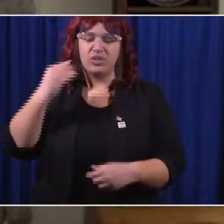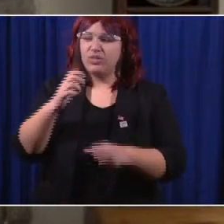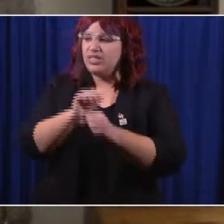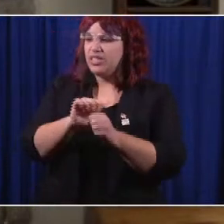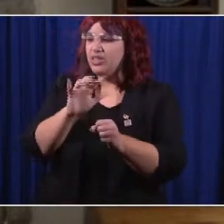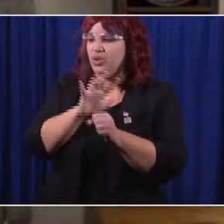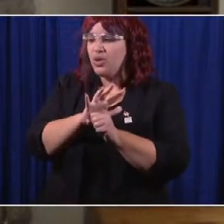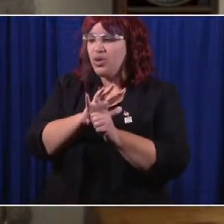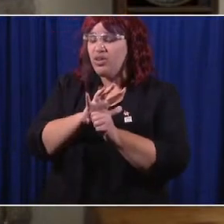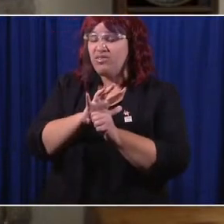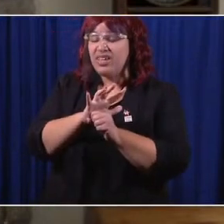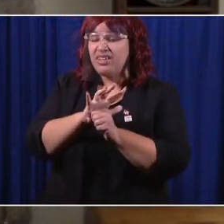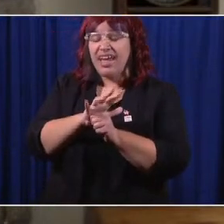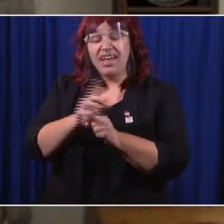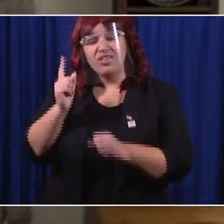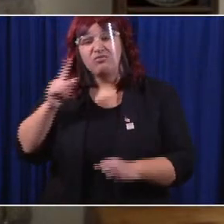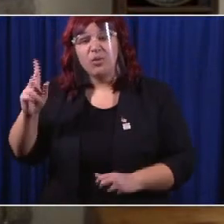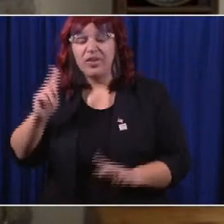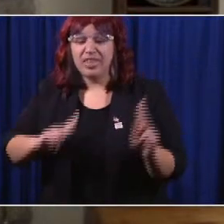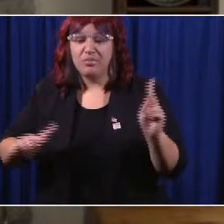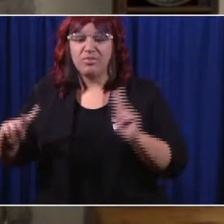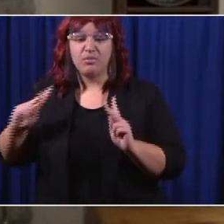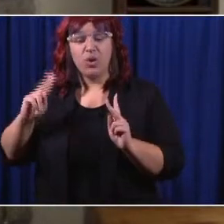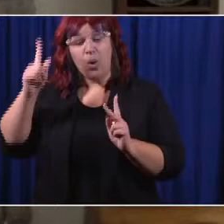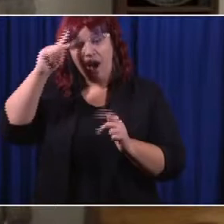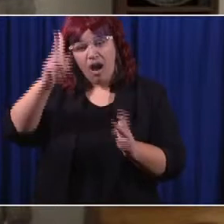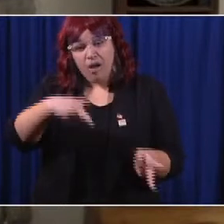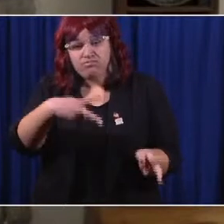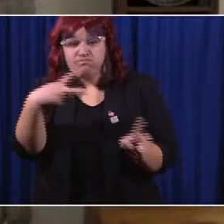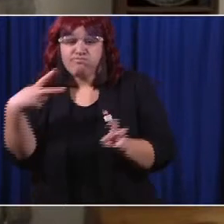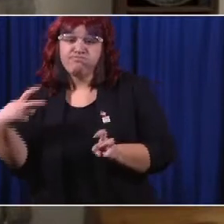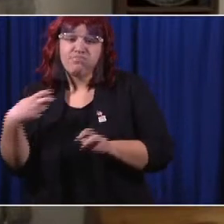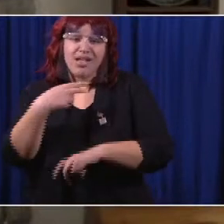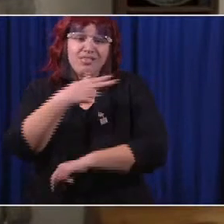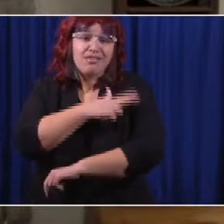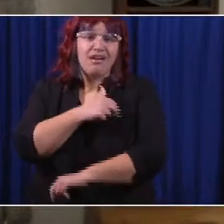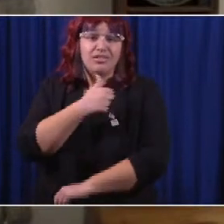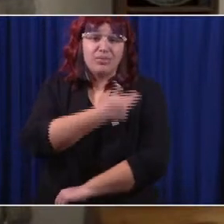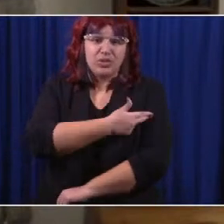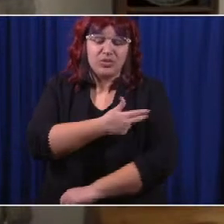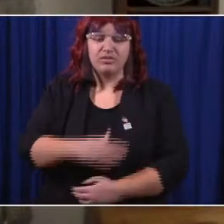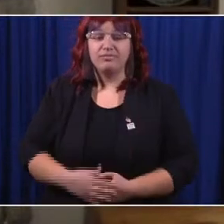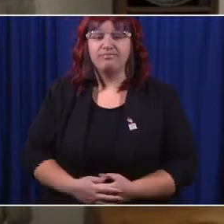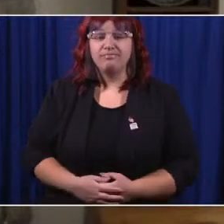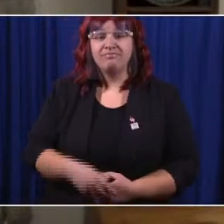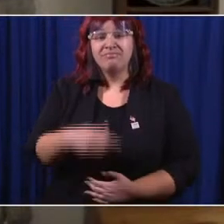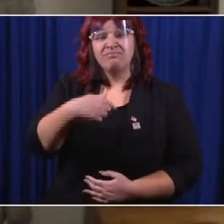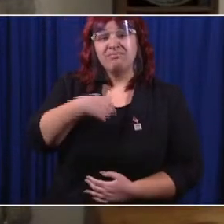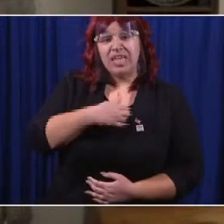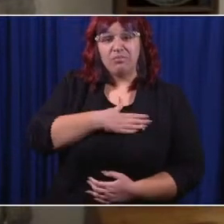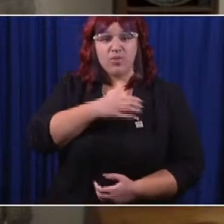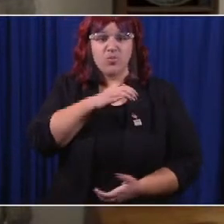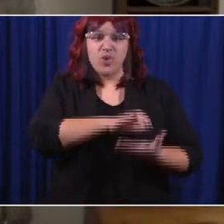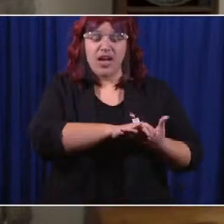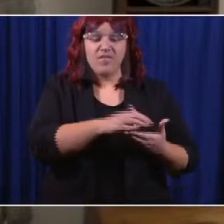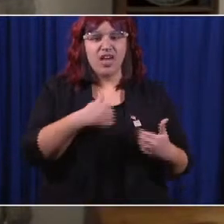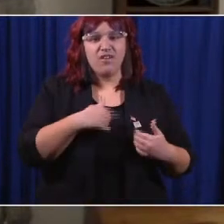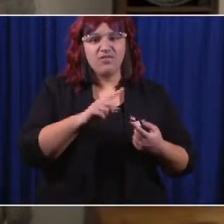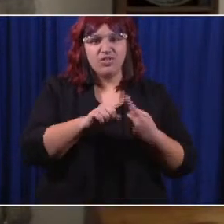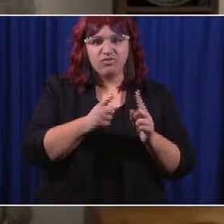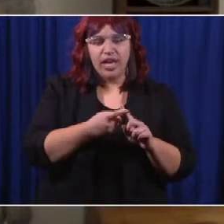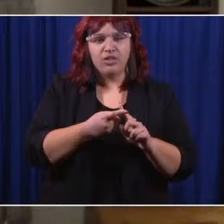in our hospitals today. I have a dear friend who is battling right now. In